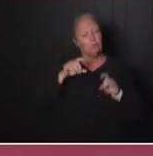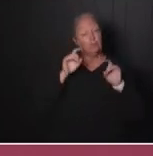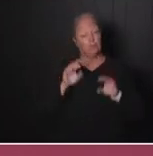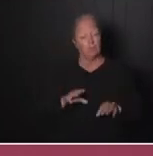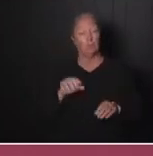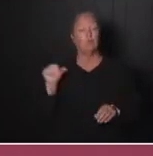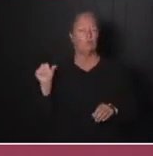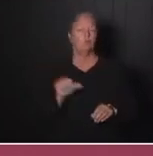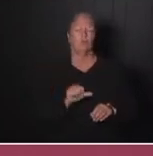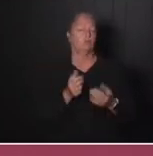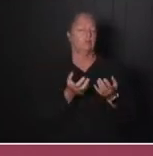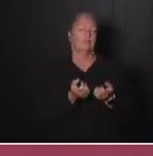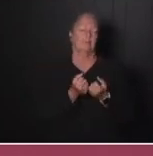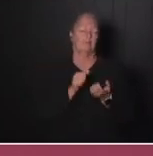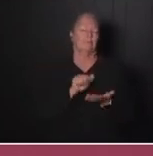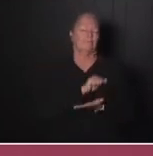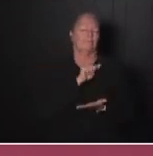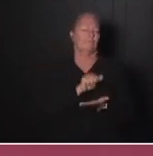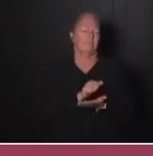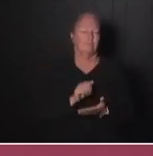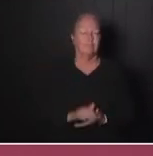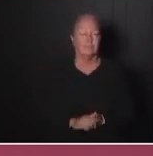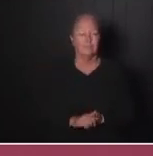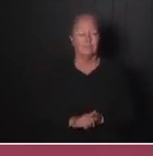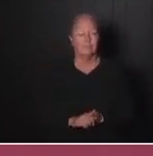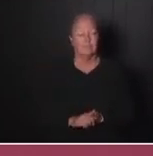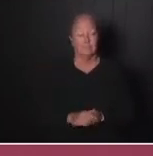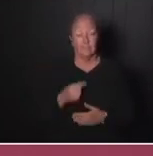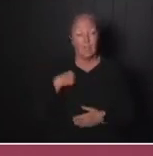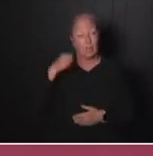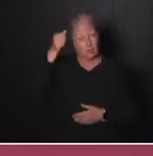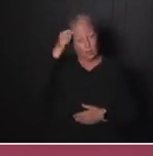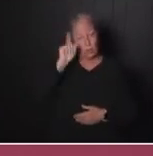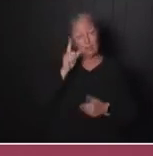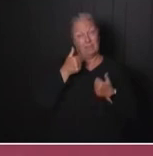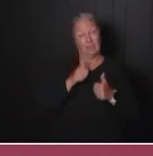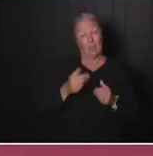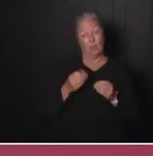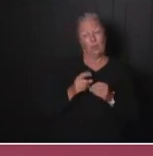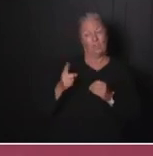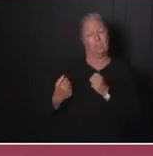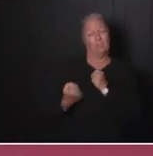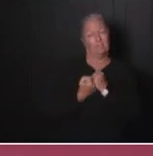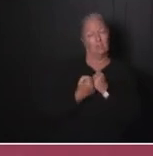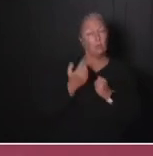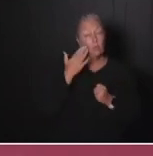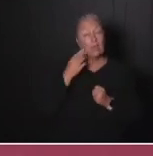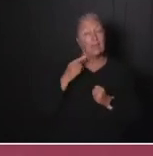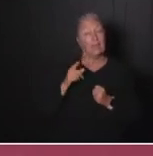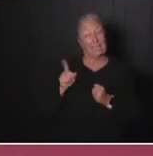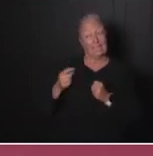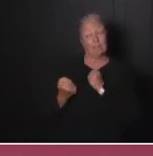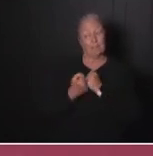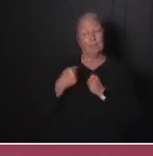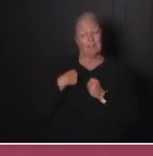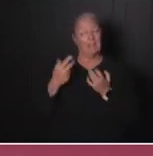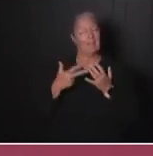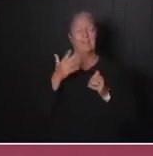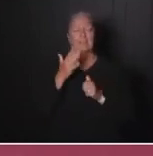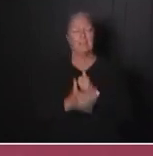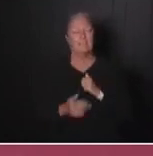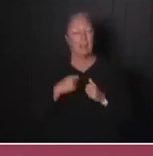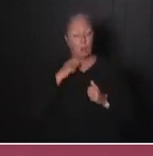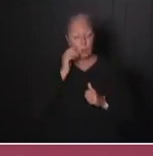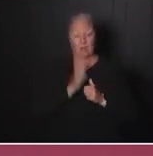less. I know what it's like to have Anthony on my side. He backed me when others didn't, and I wouldn't be where I